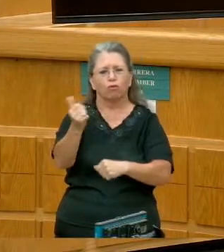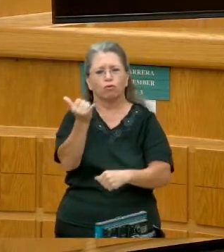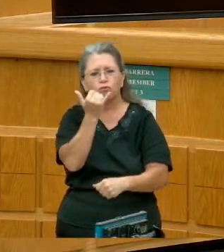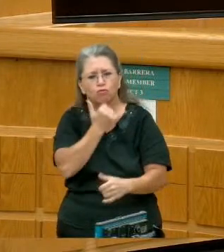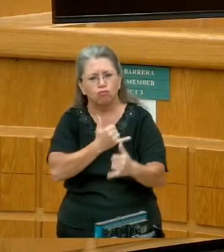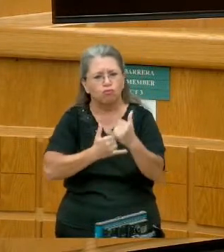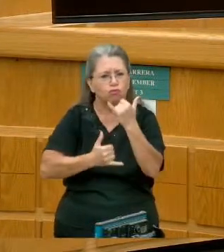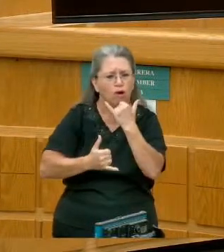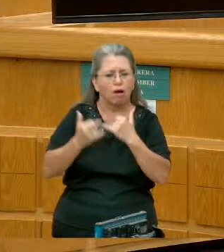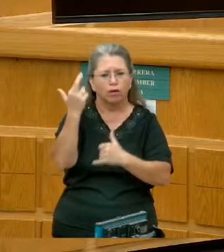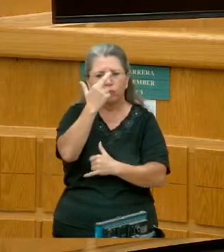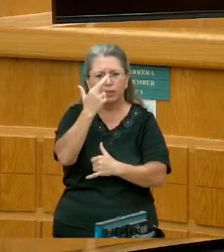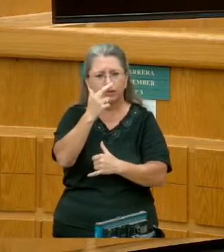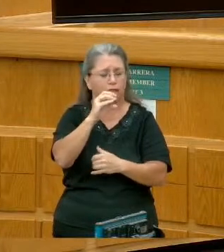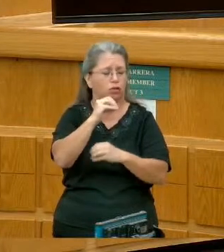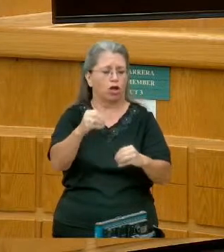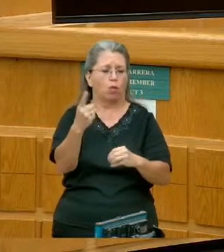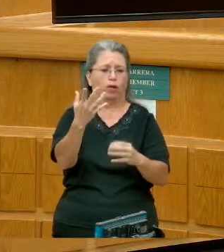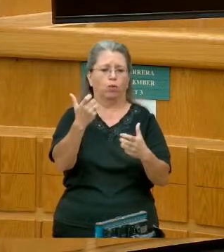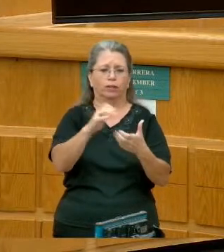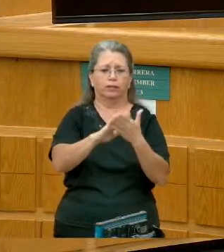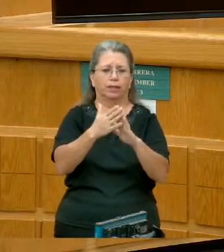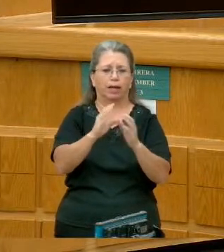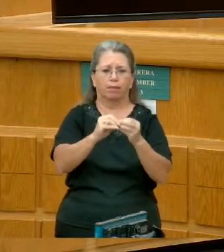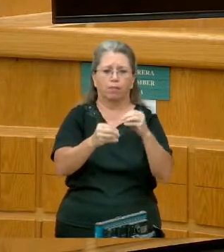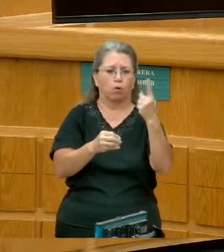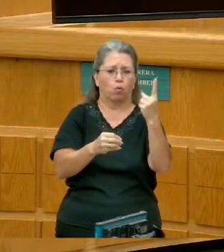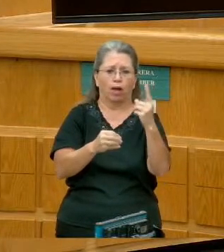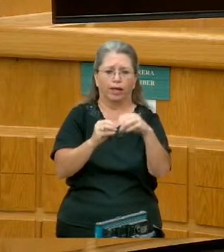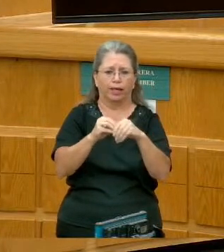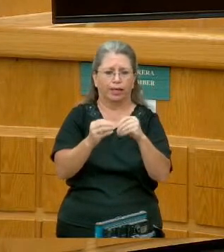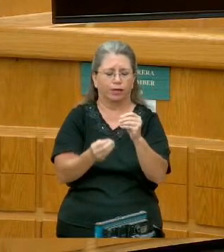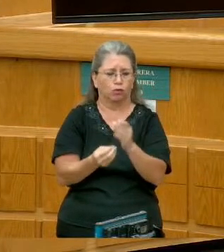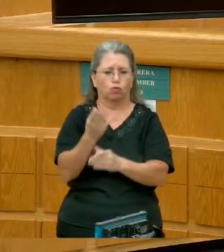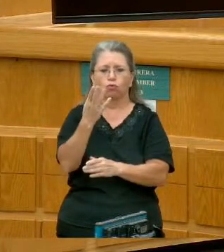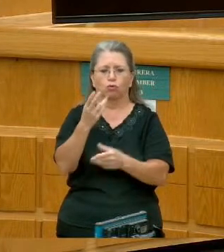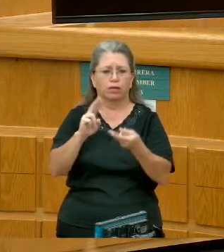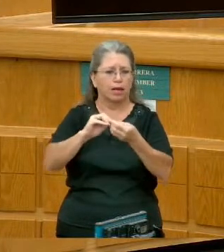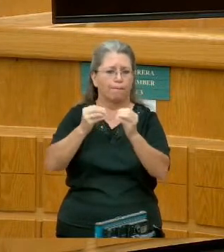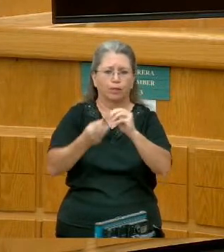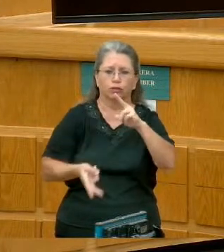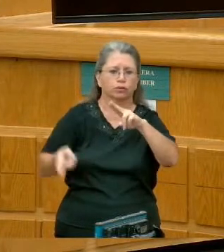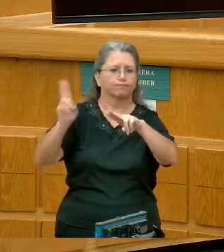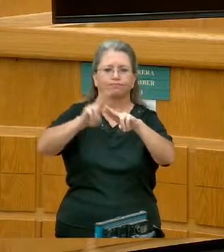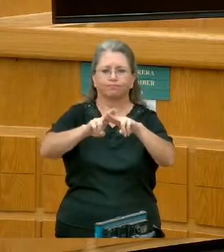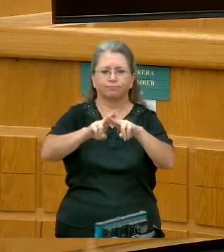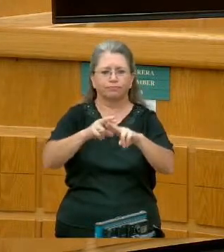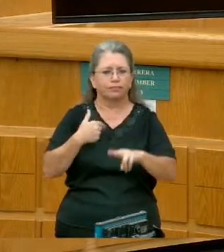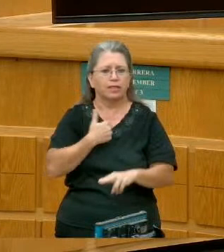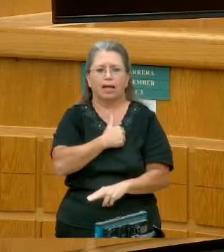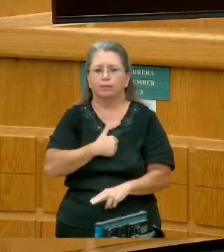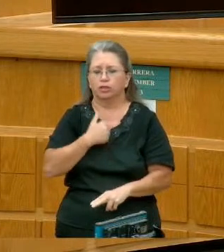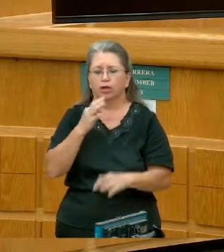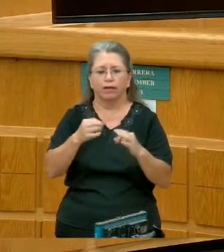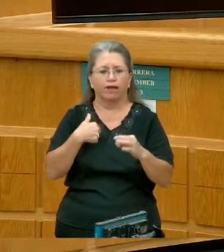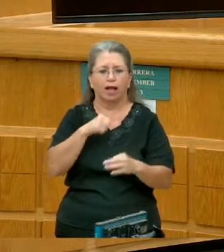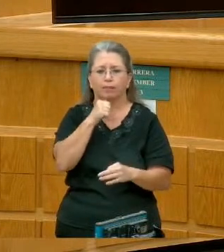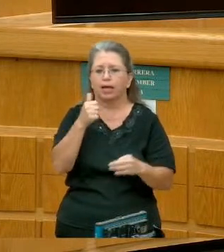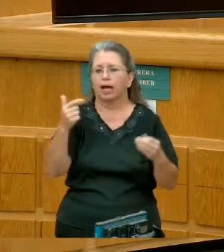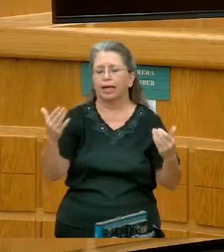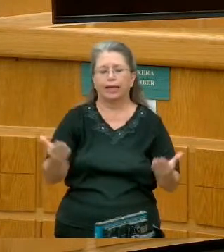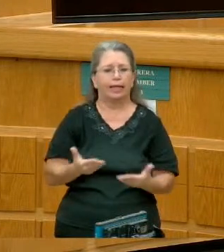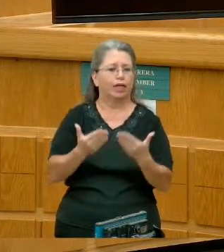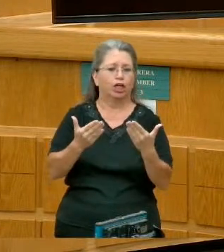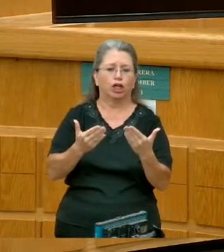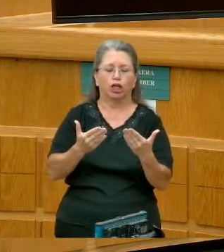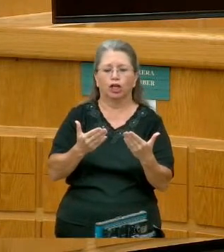Nobody wants to be number one in growth. So I'm sorry if I'm not here towing the company line